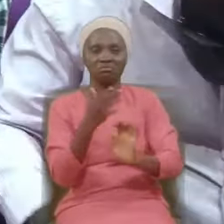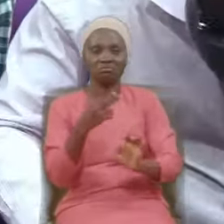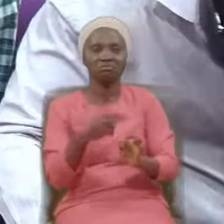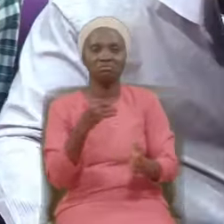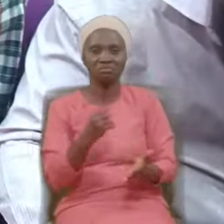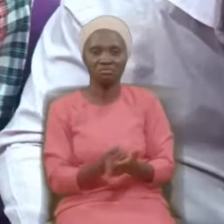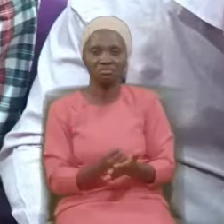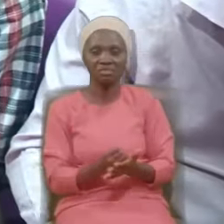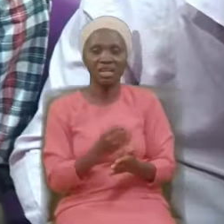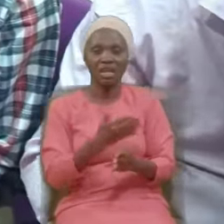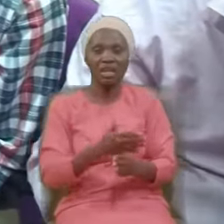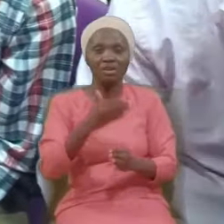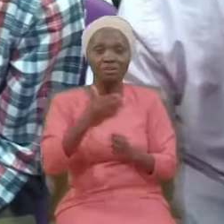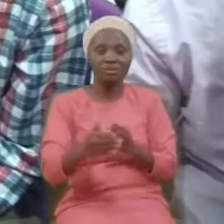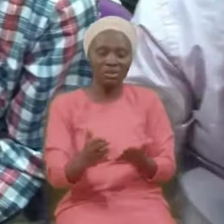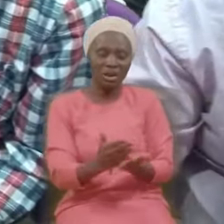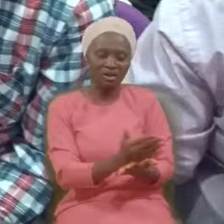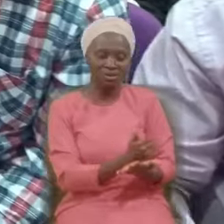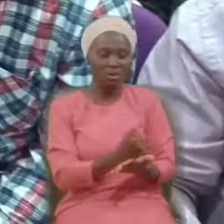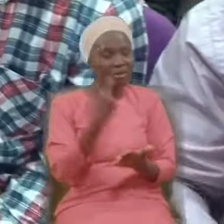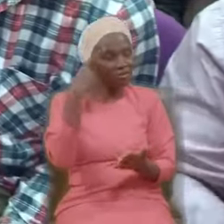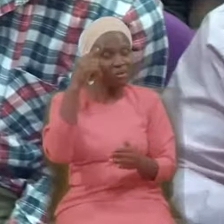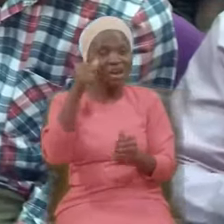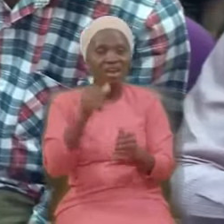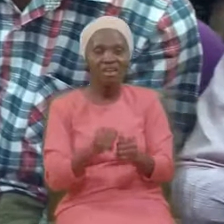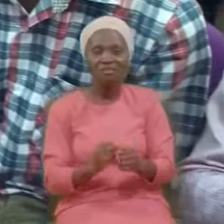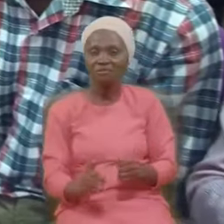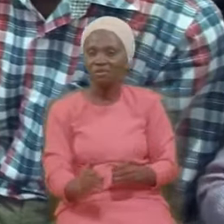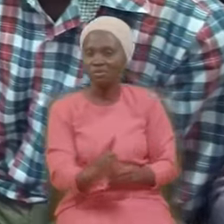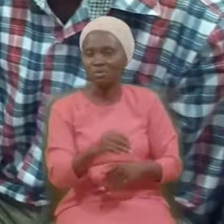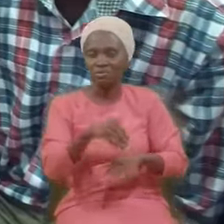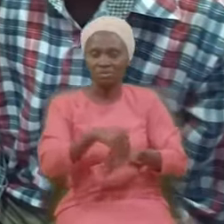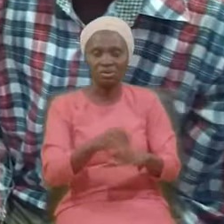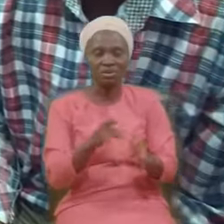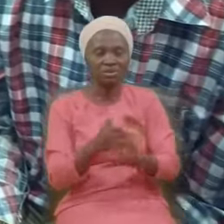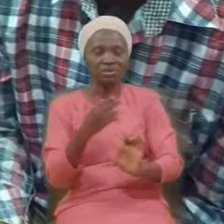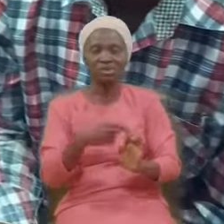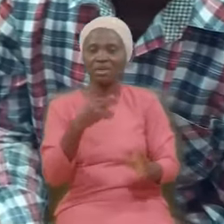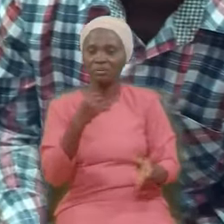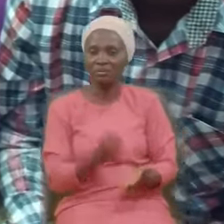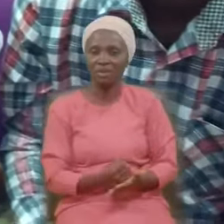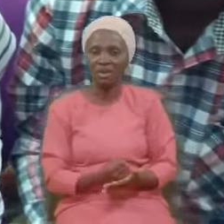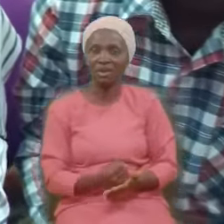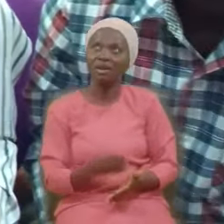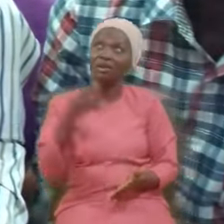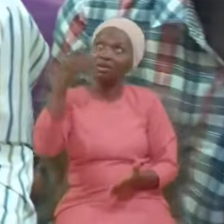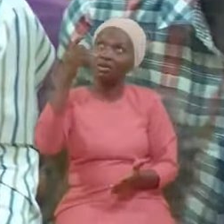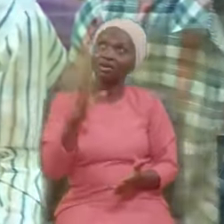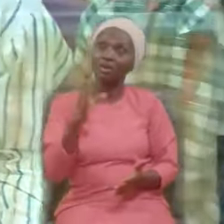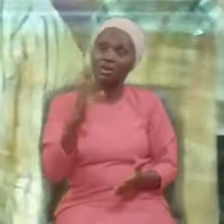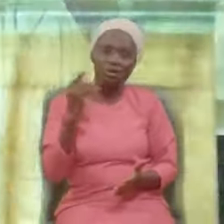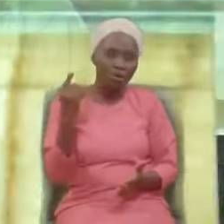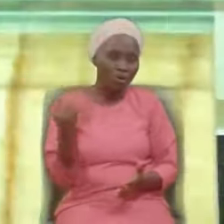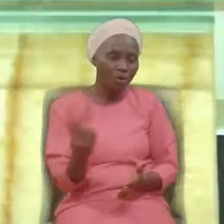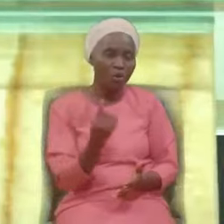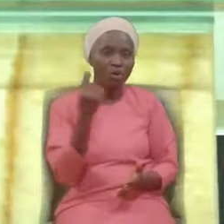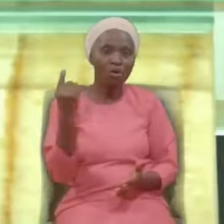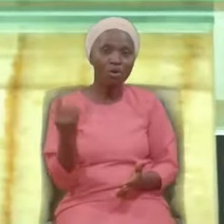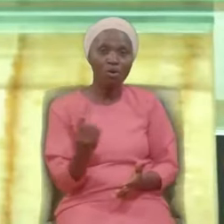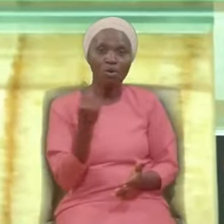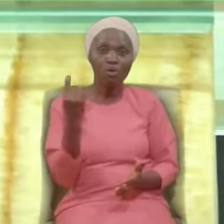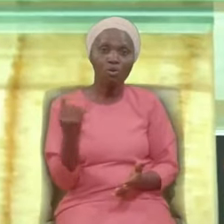Total recovery for everyone tonight. God always answers